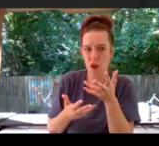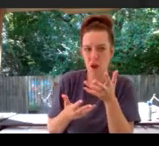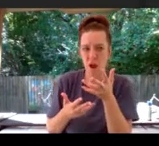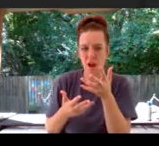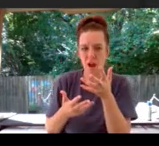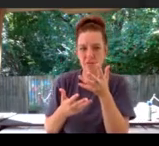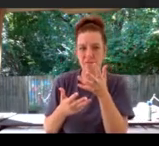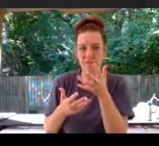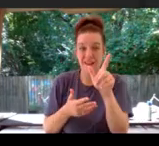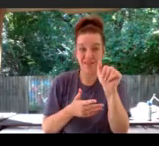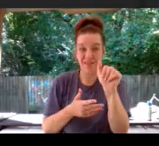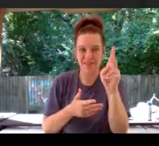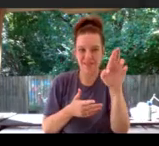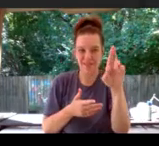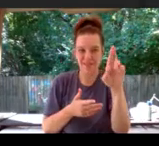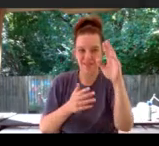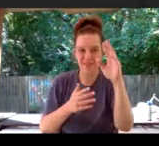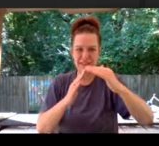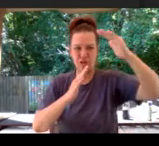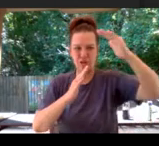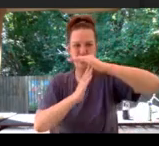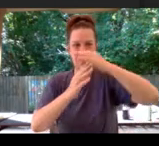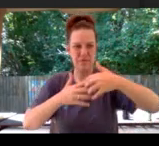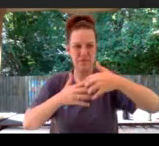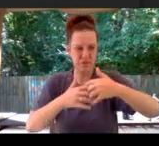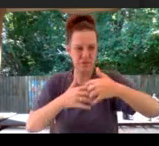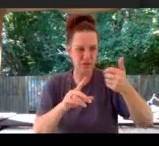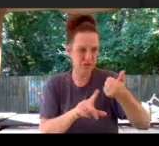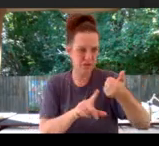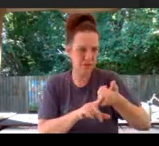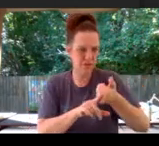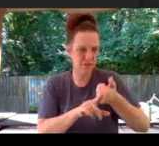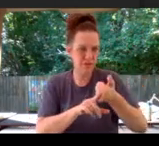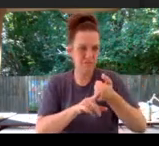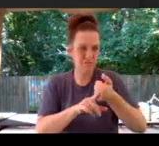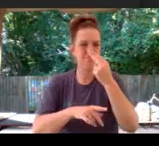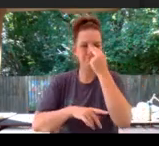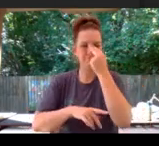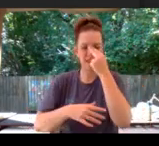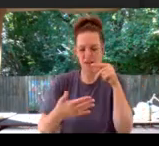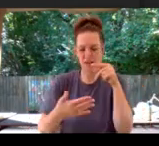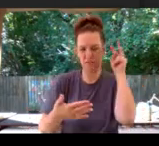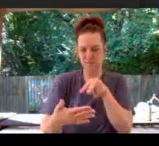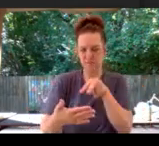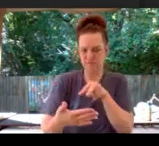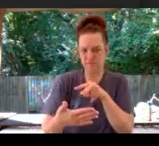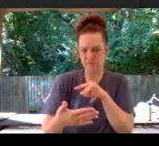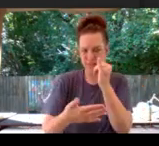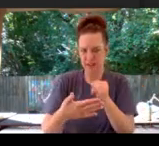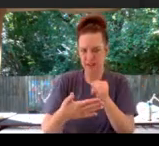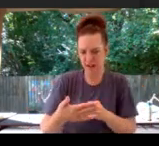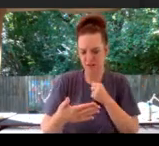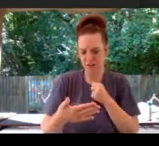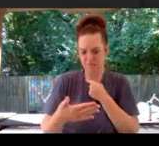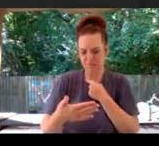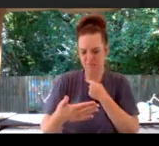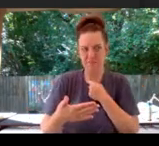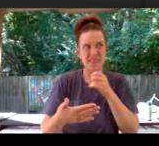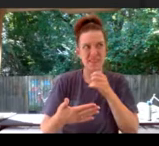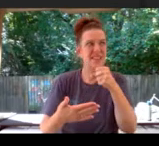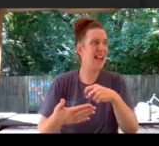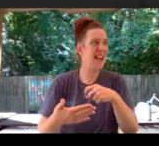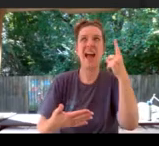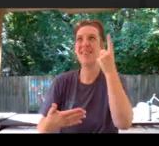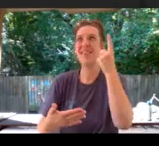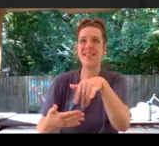machine. Miles checked it against the diagram. "Yeah, I think it is."